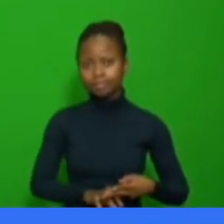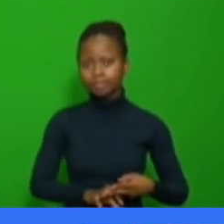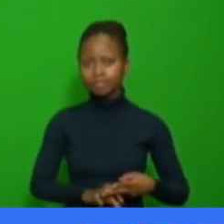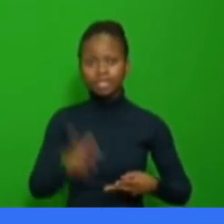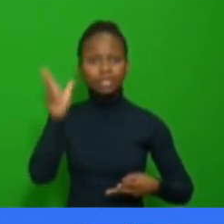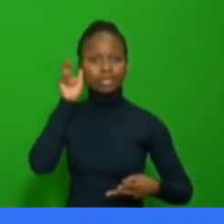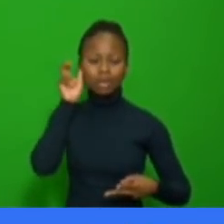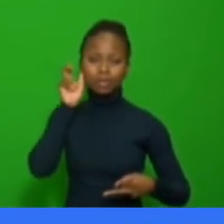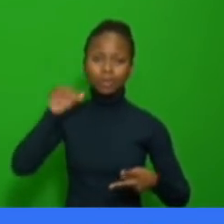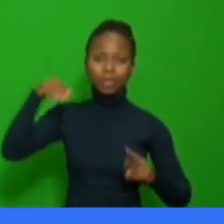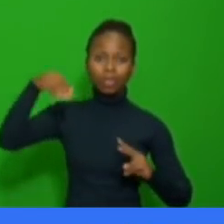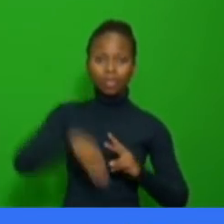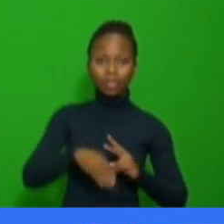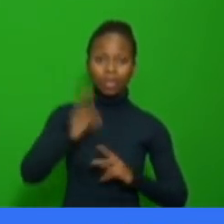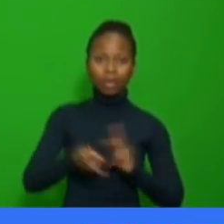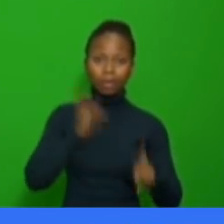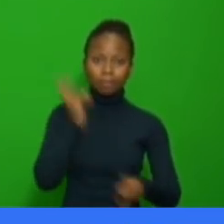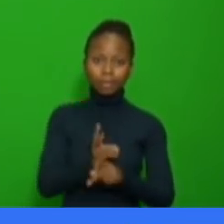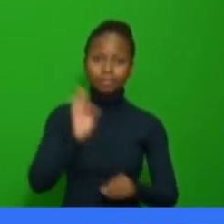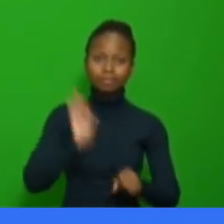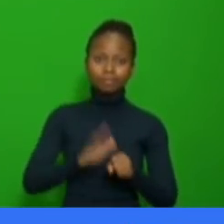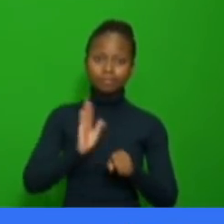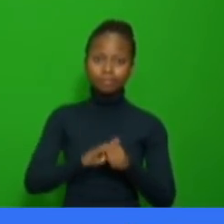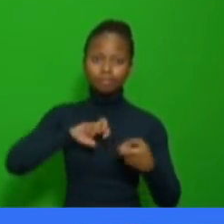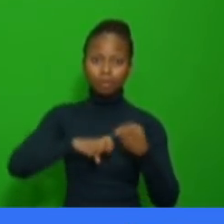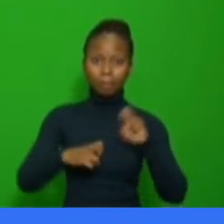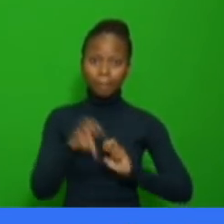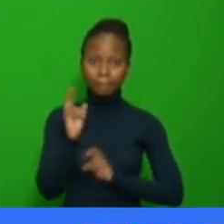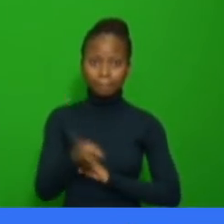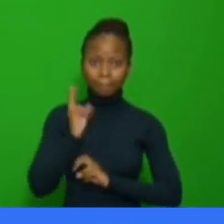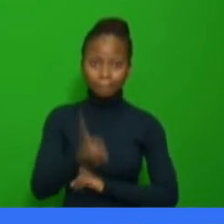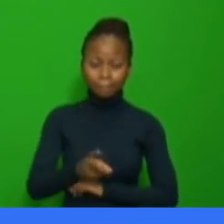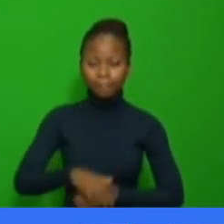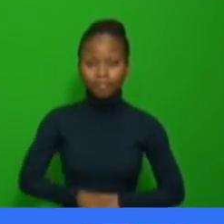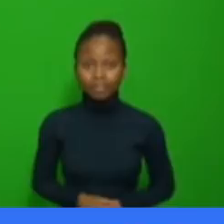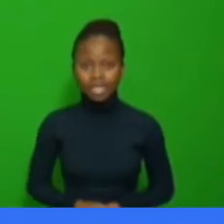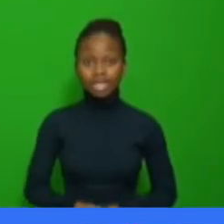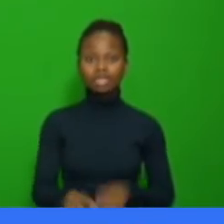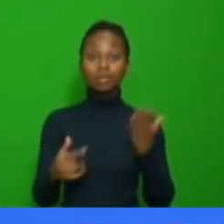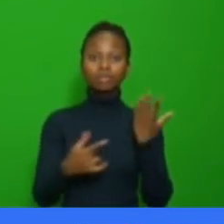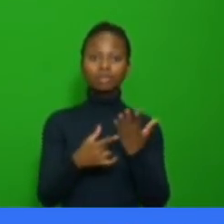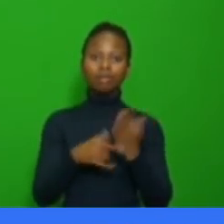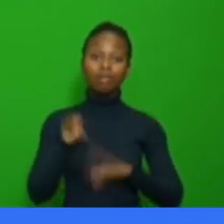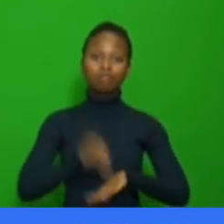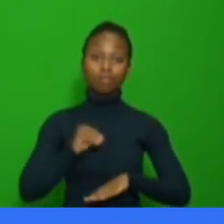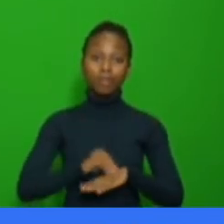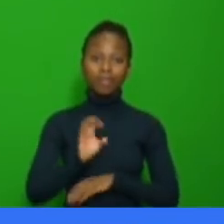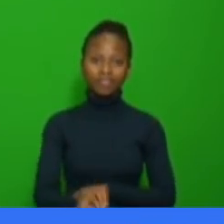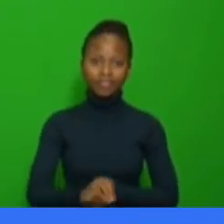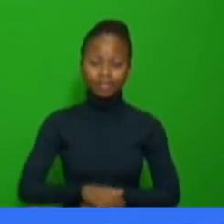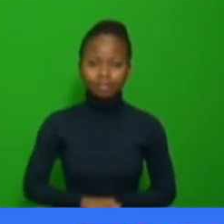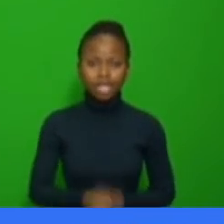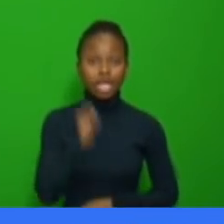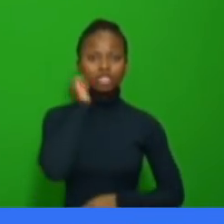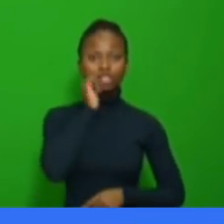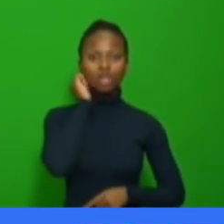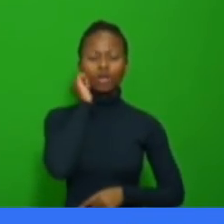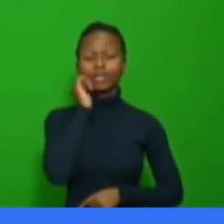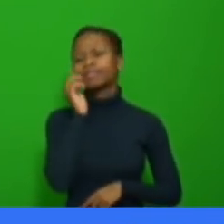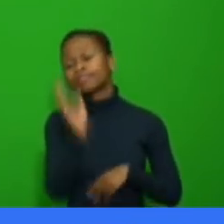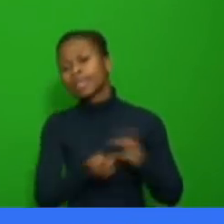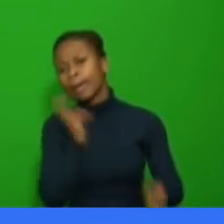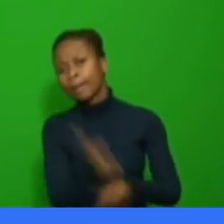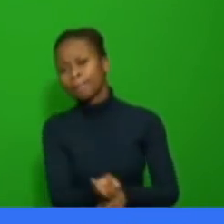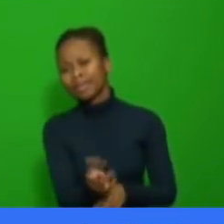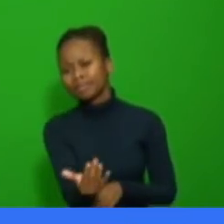Eskom's load shedding causing a expected contraction in the economy in the first quarter? Sorry about that. Just to repeat,